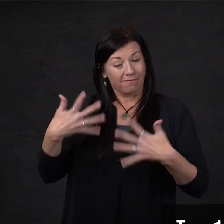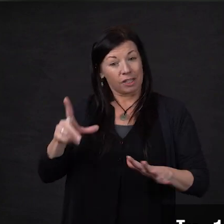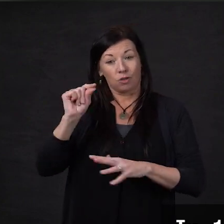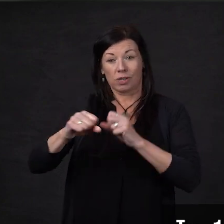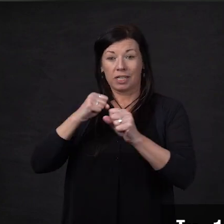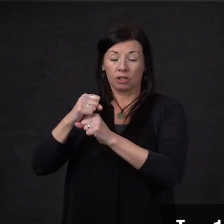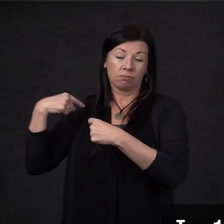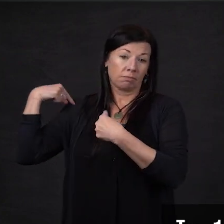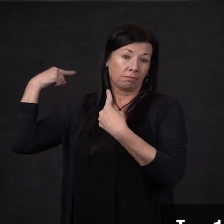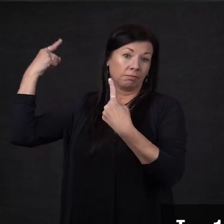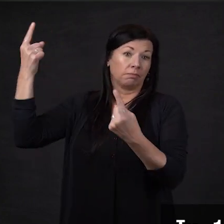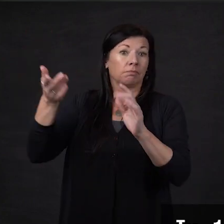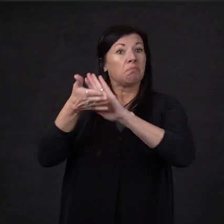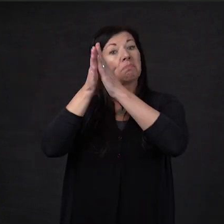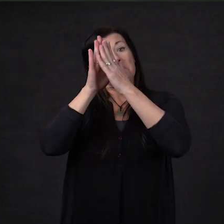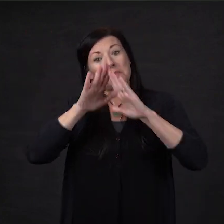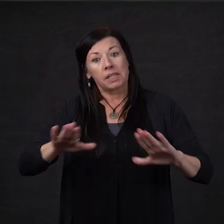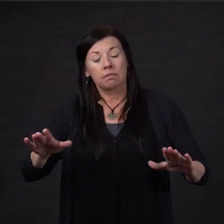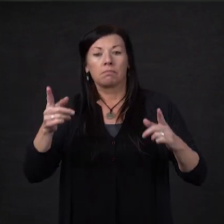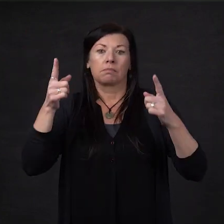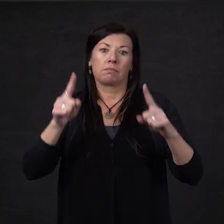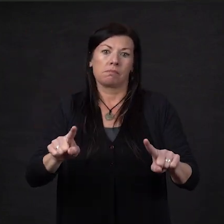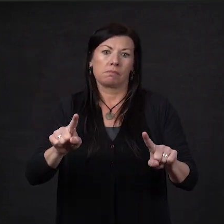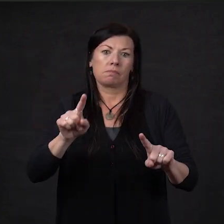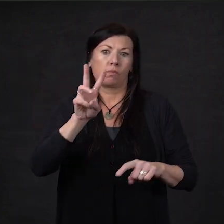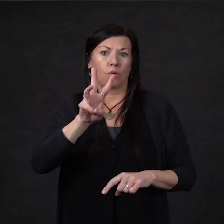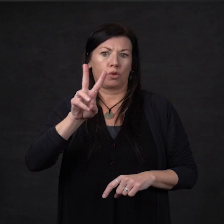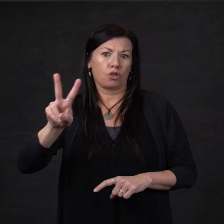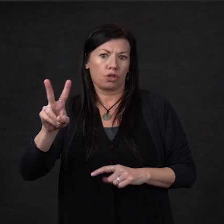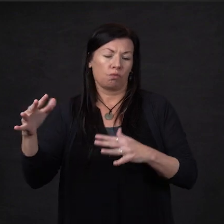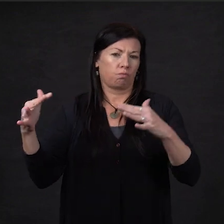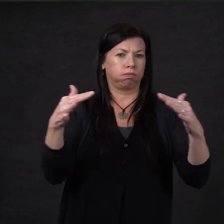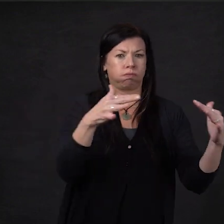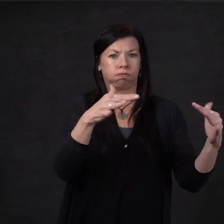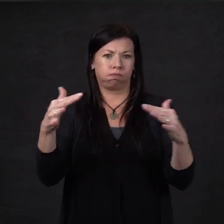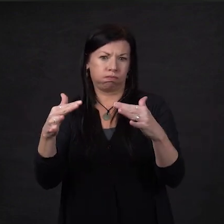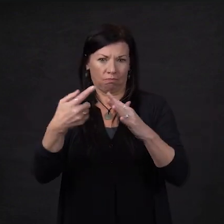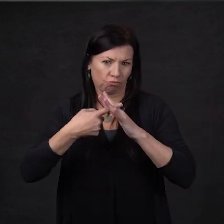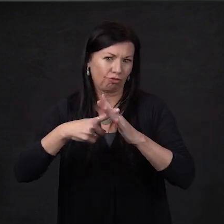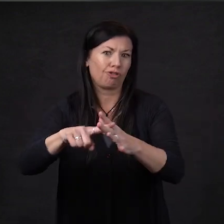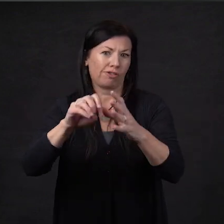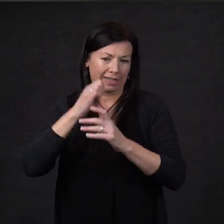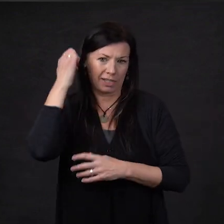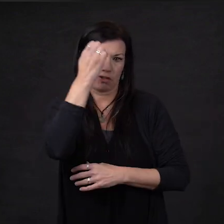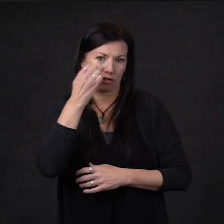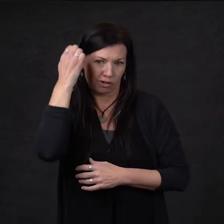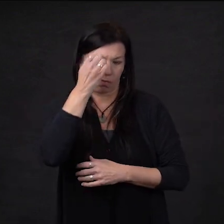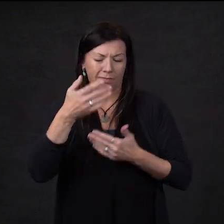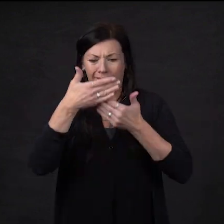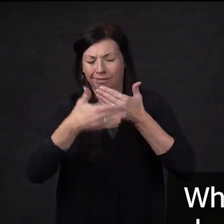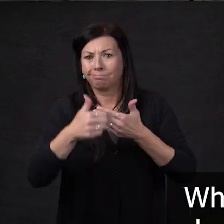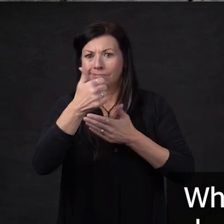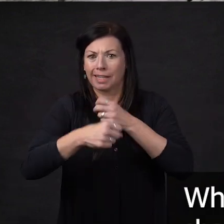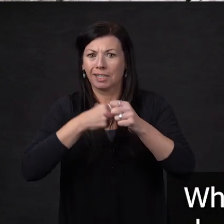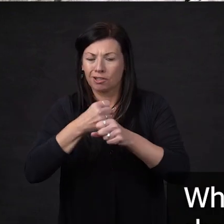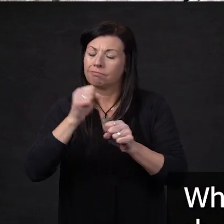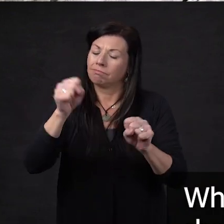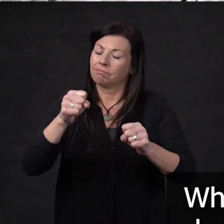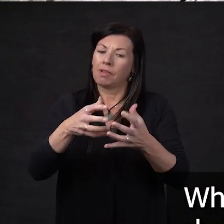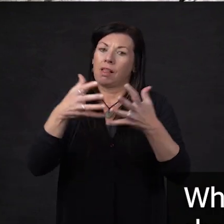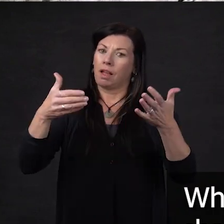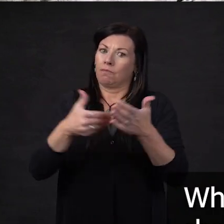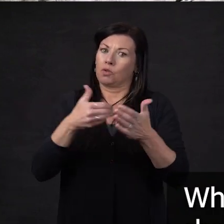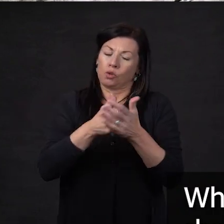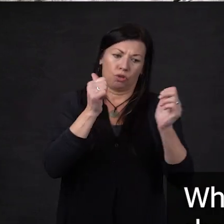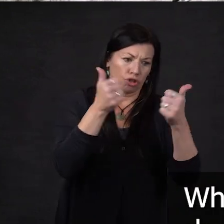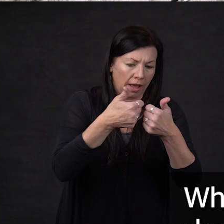20 years of relative peace, World War II began in Europe. Aerial photograph of CSDB. While the next decade